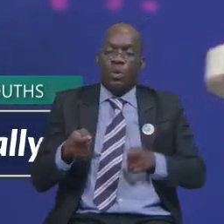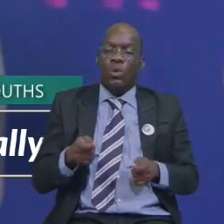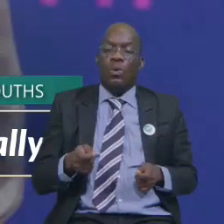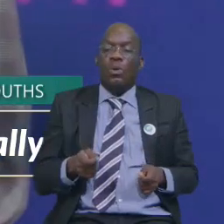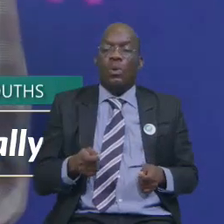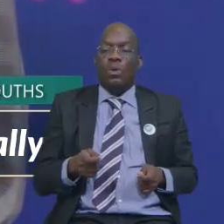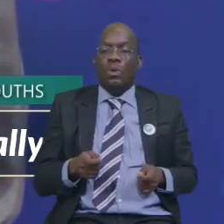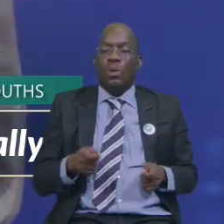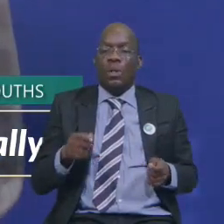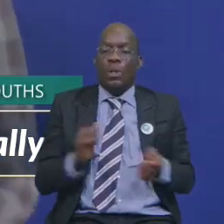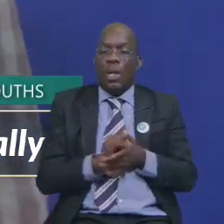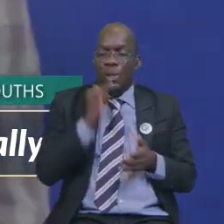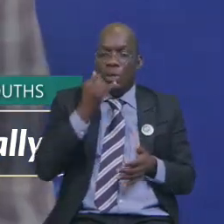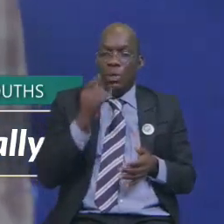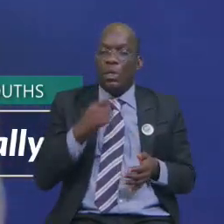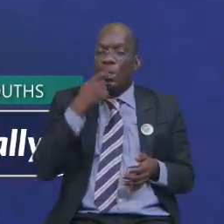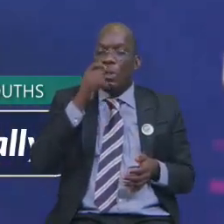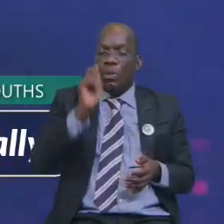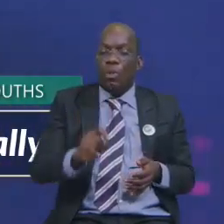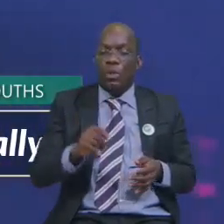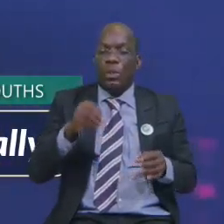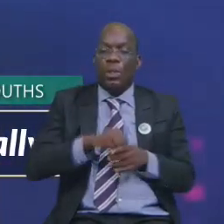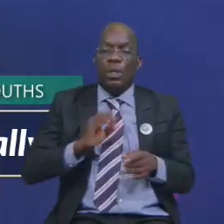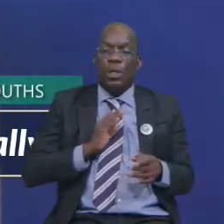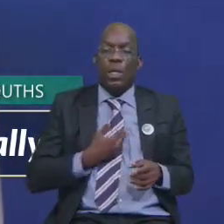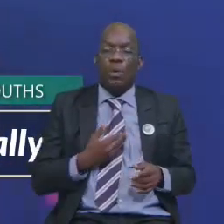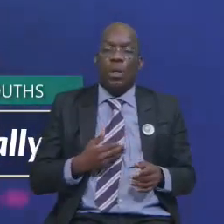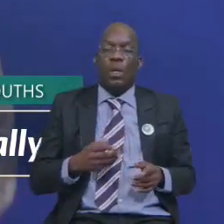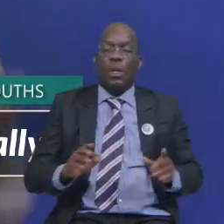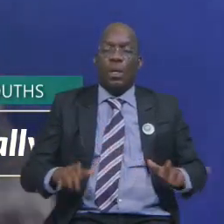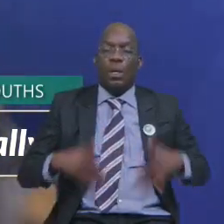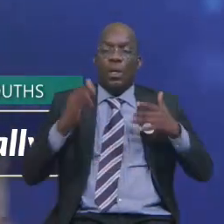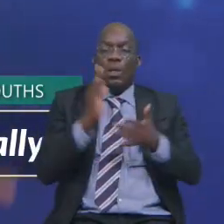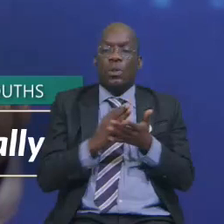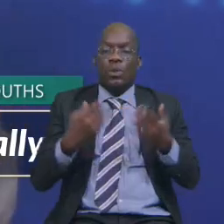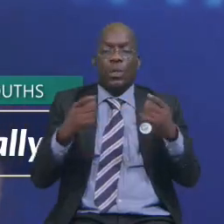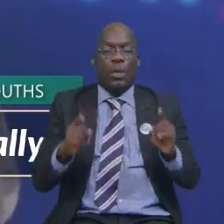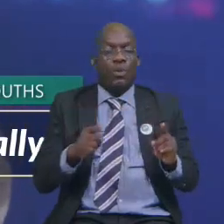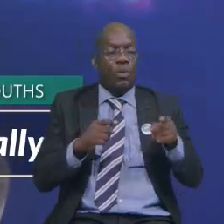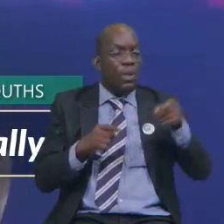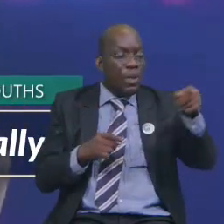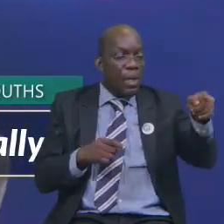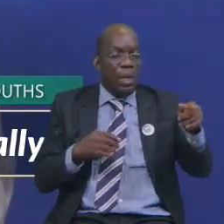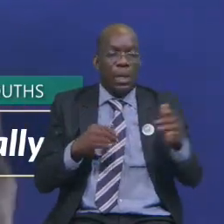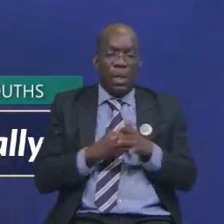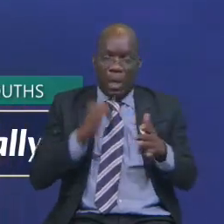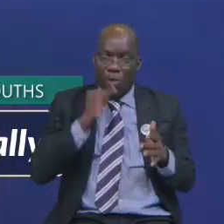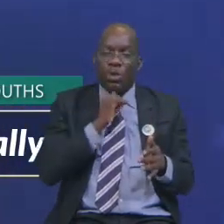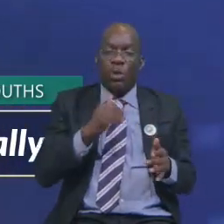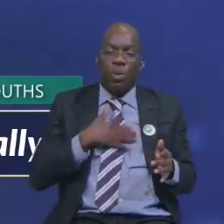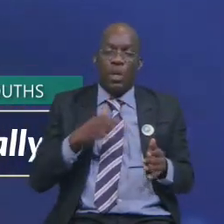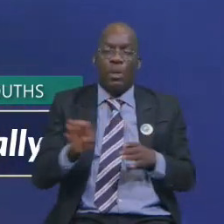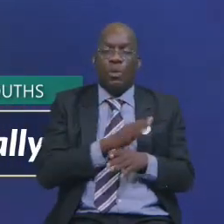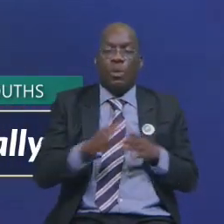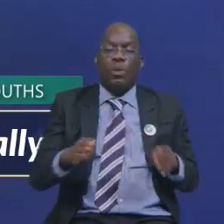the most in our lives, something is happening there. And it's none of my business. It's none of your business. And the